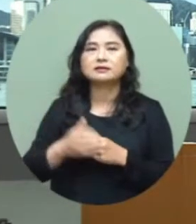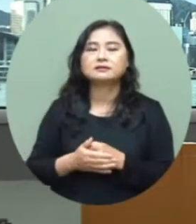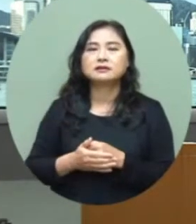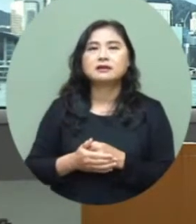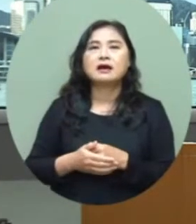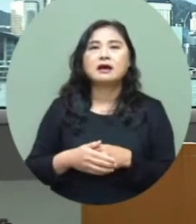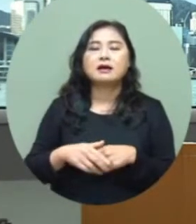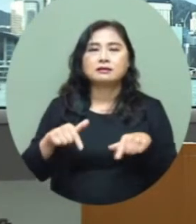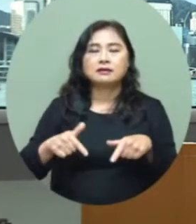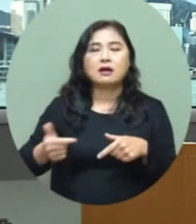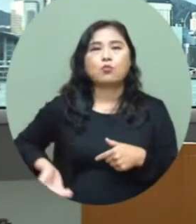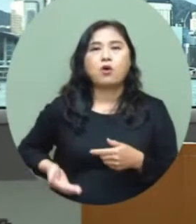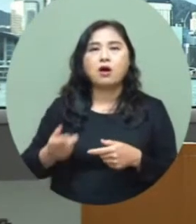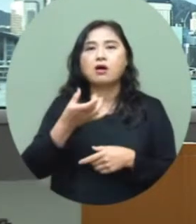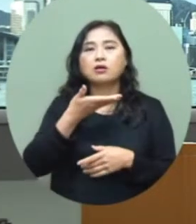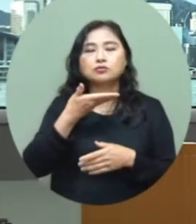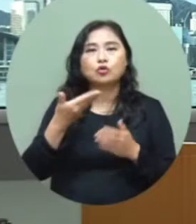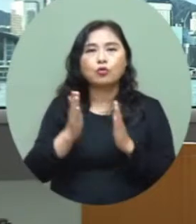Post. So,